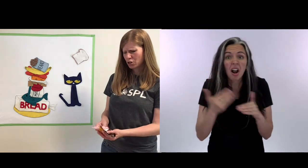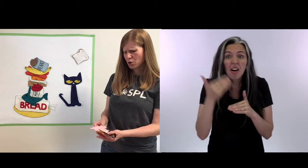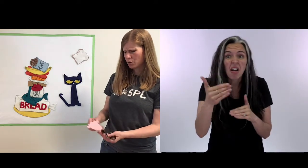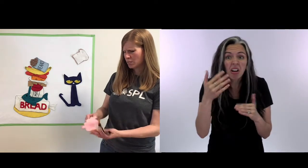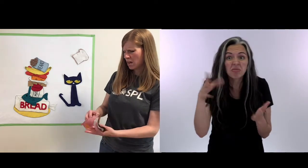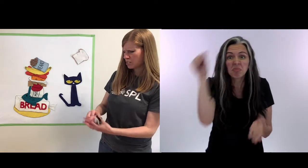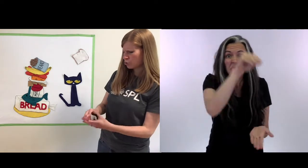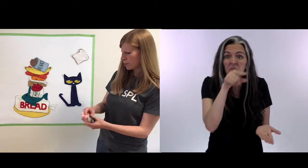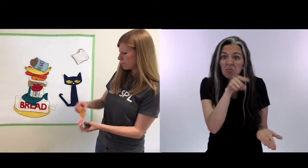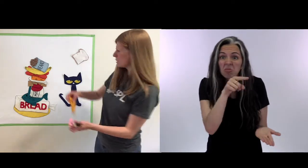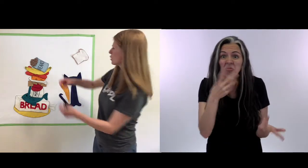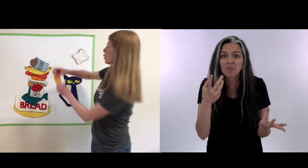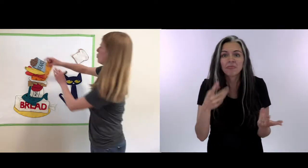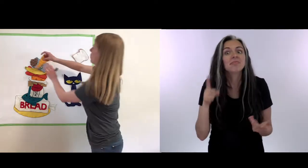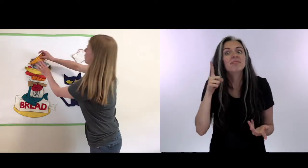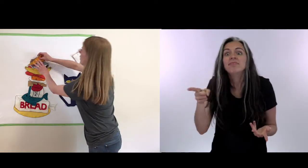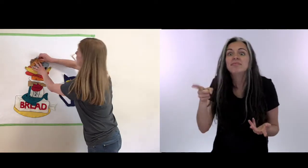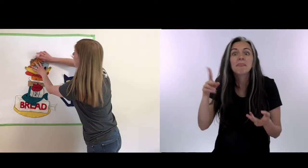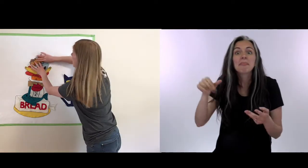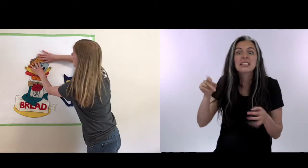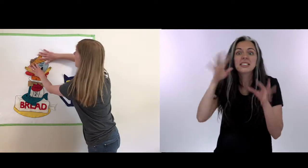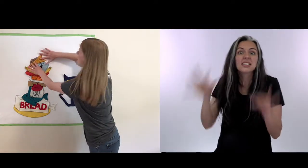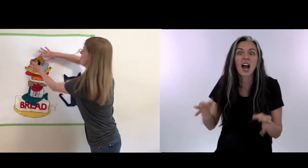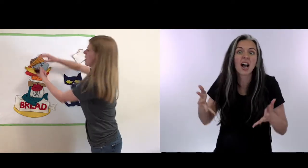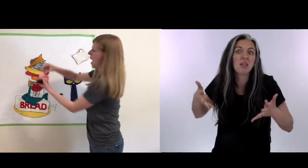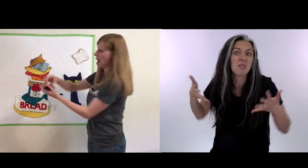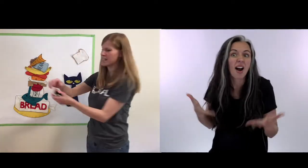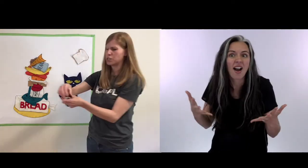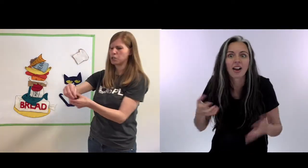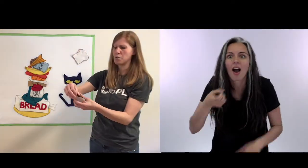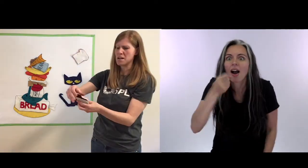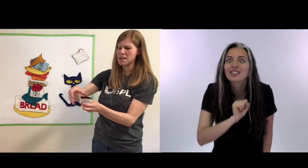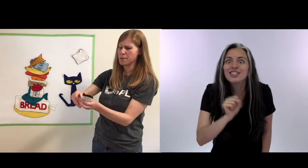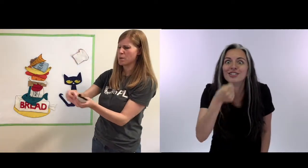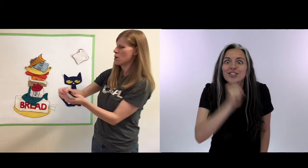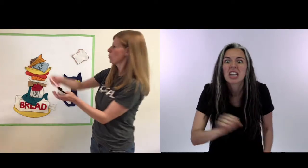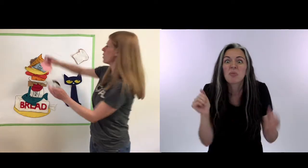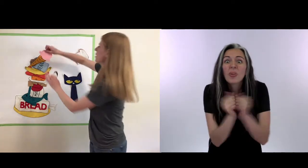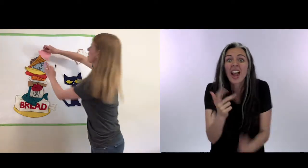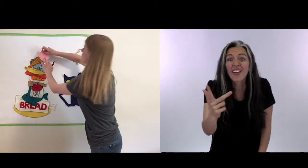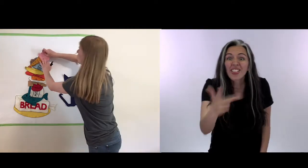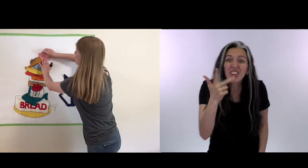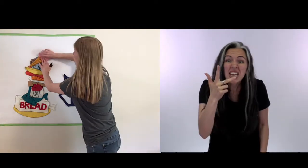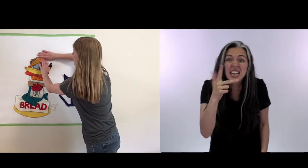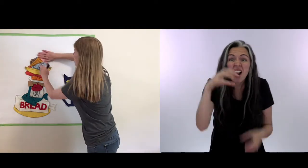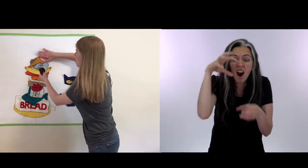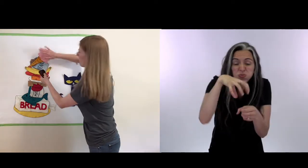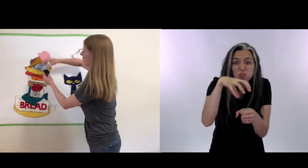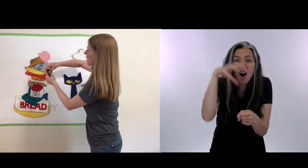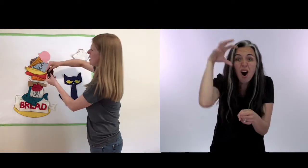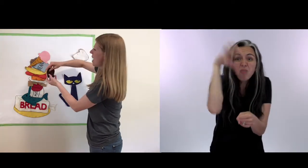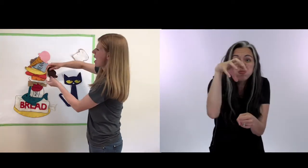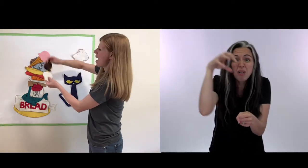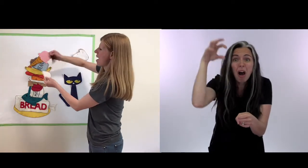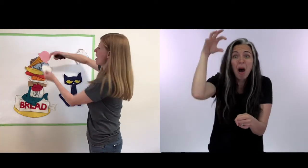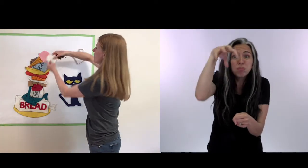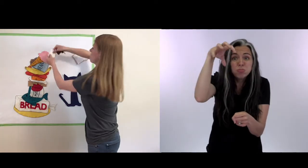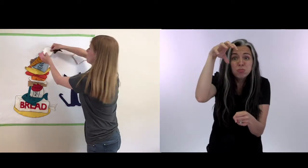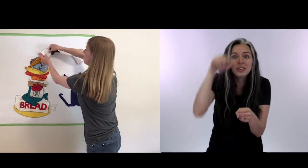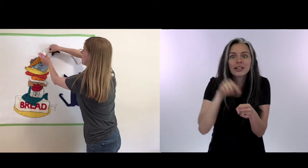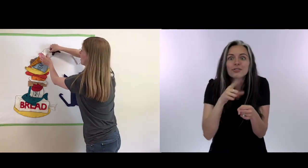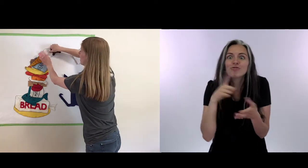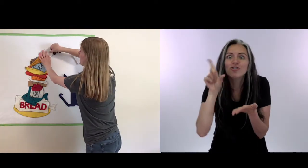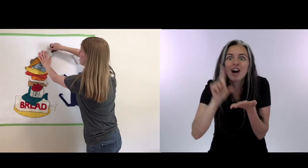He chose a triple scoop of ice cream with strawberry